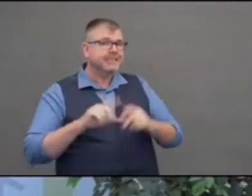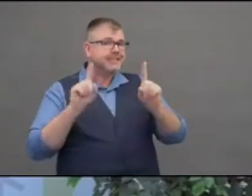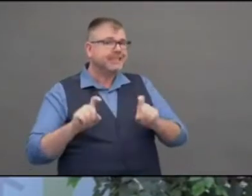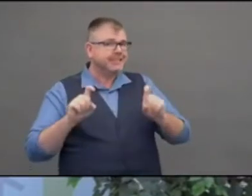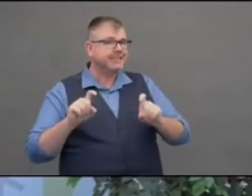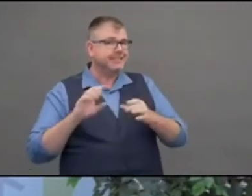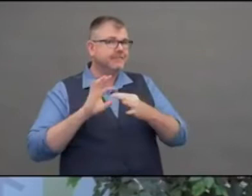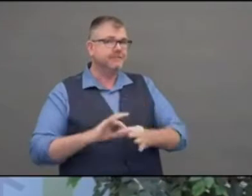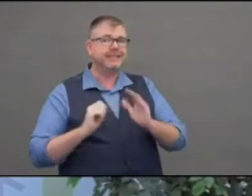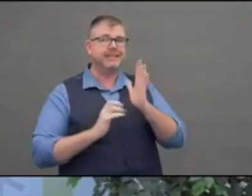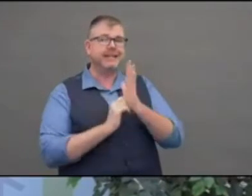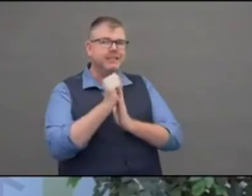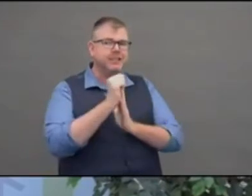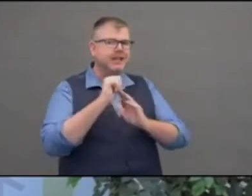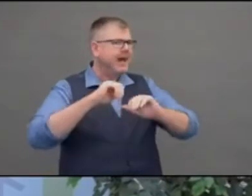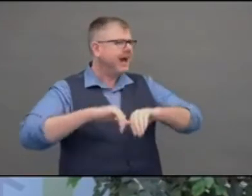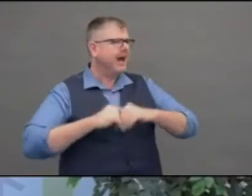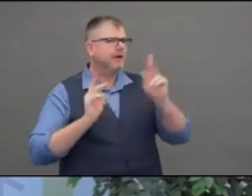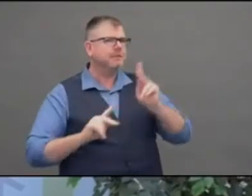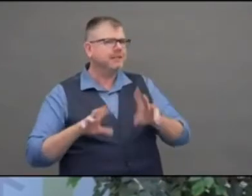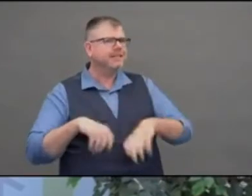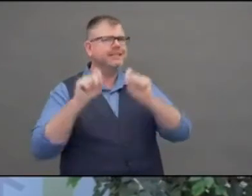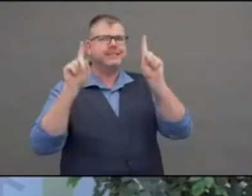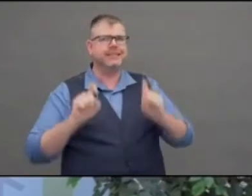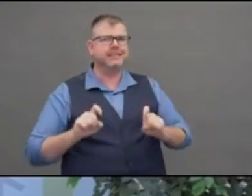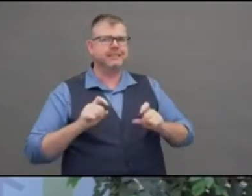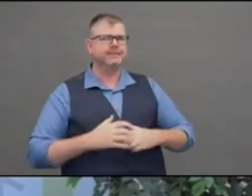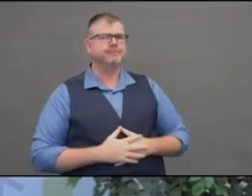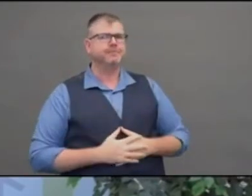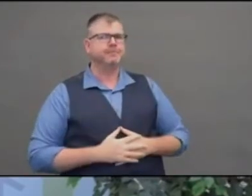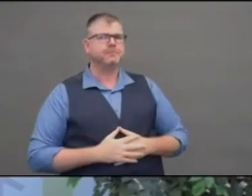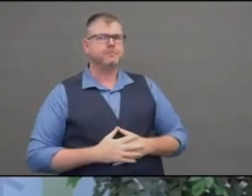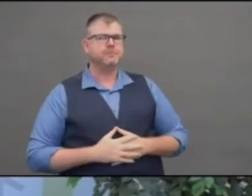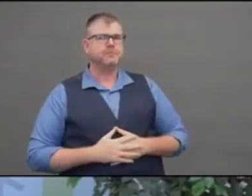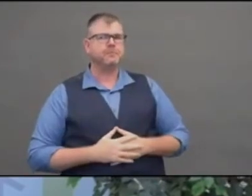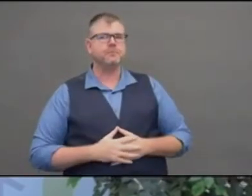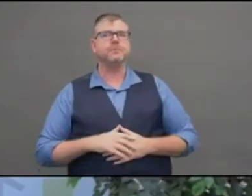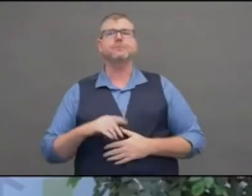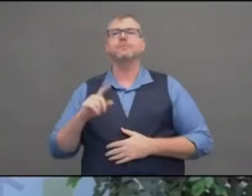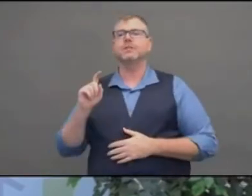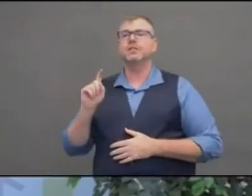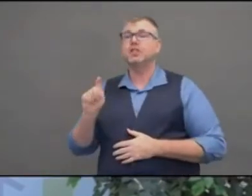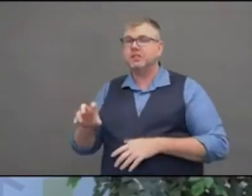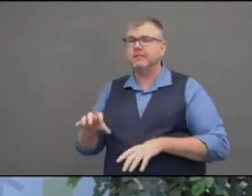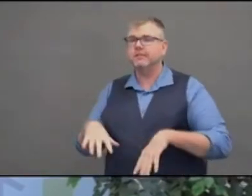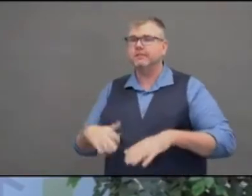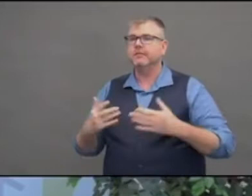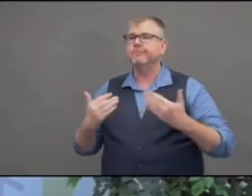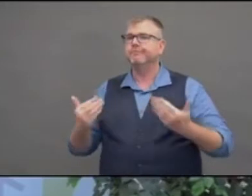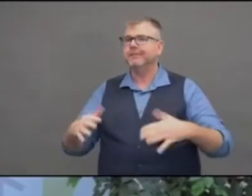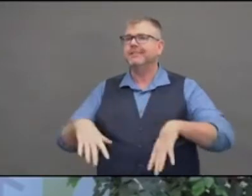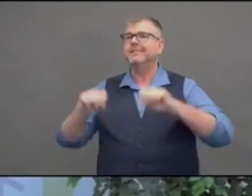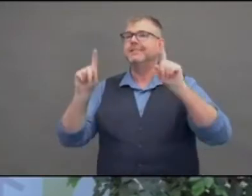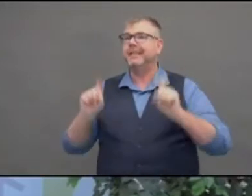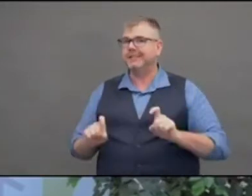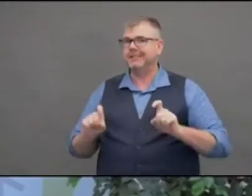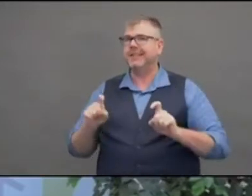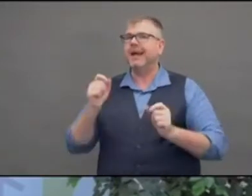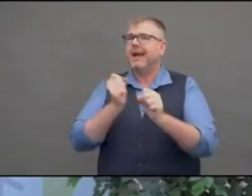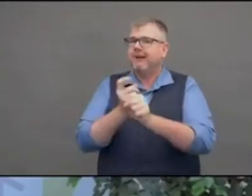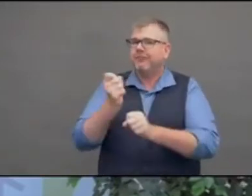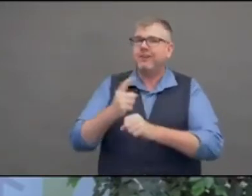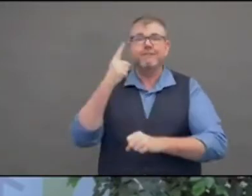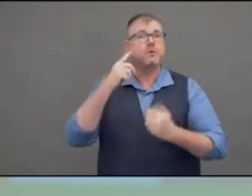people be screened for cancer? So you should be getting screened every year for your breast exams, most importantly,